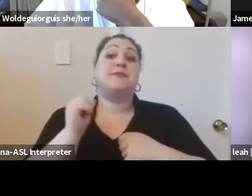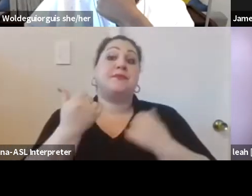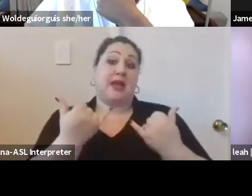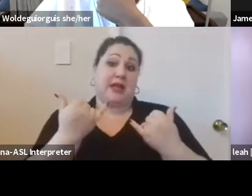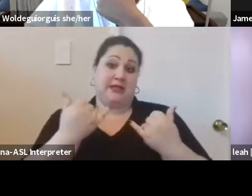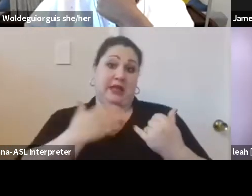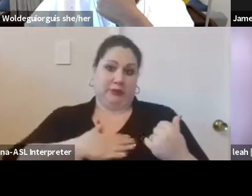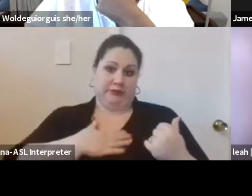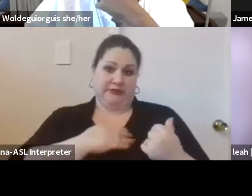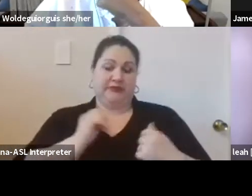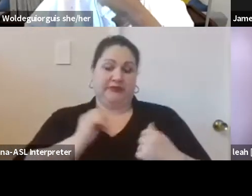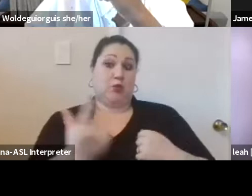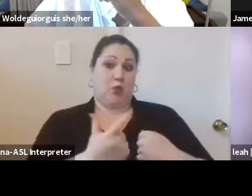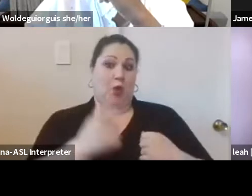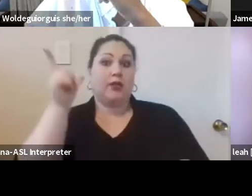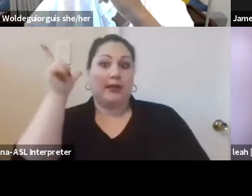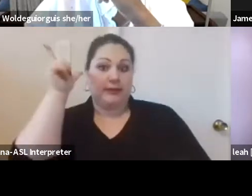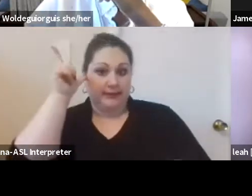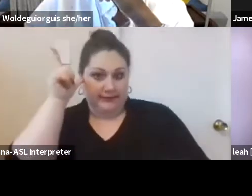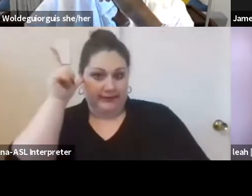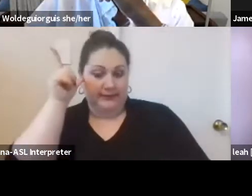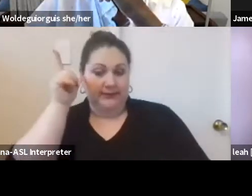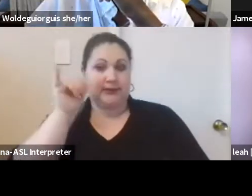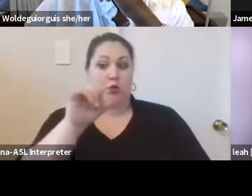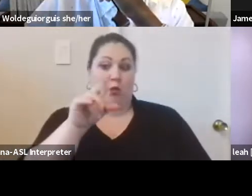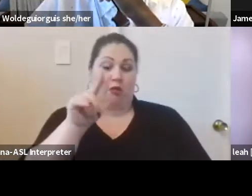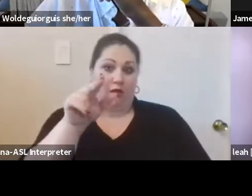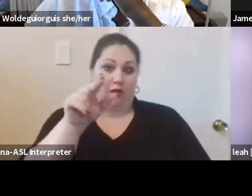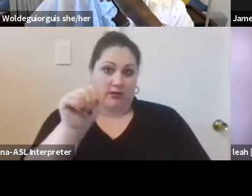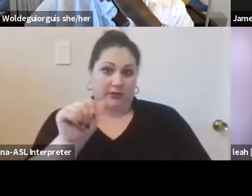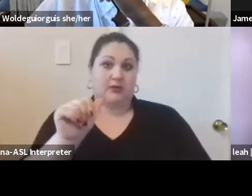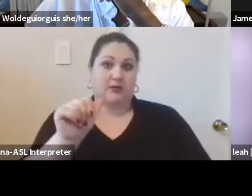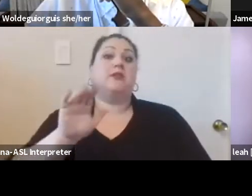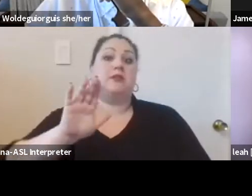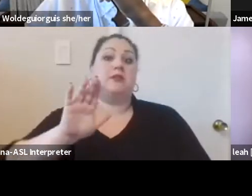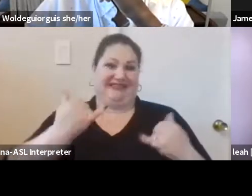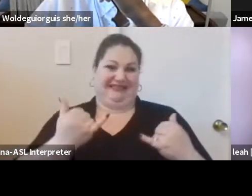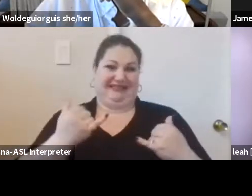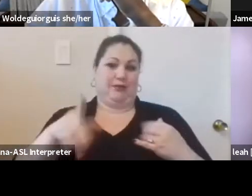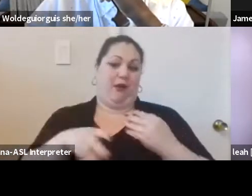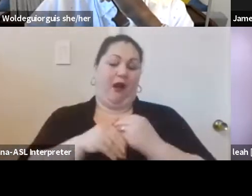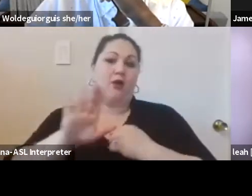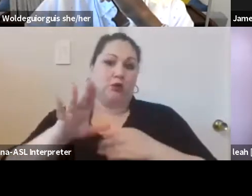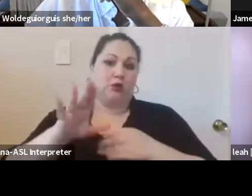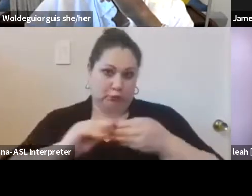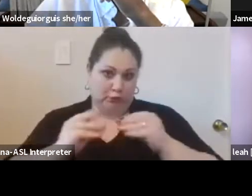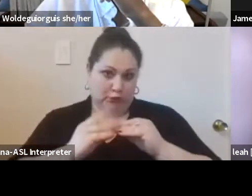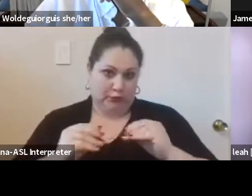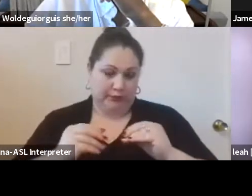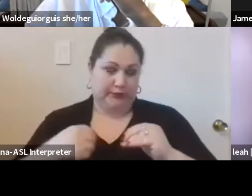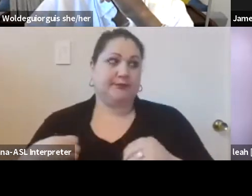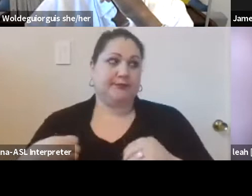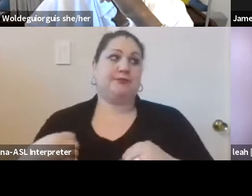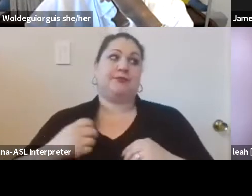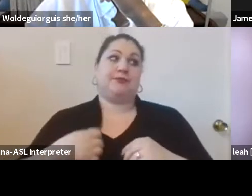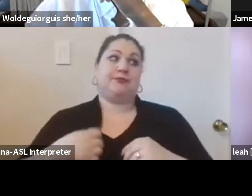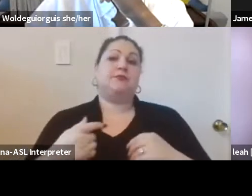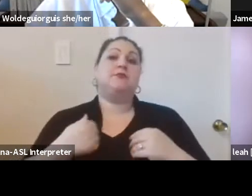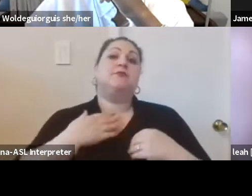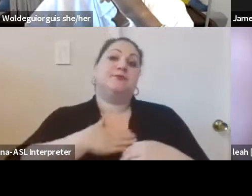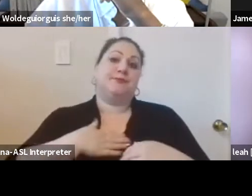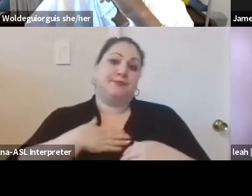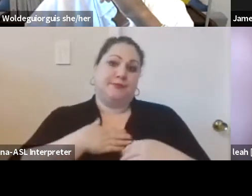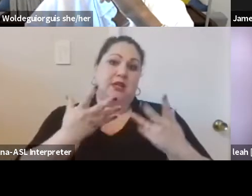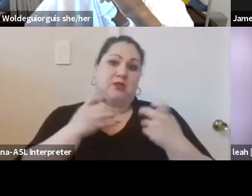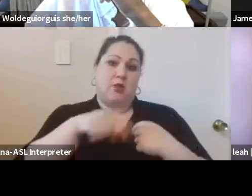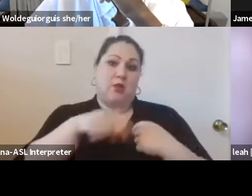more of herself in the ways we all have been listening and seeing, how everyone has been sharing, I want you to think